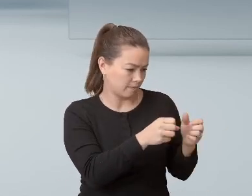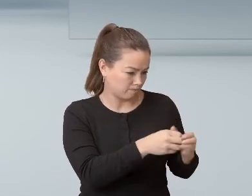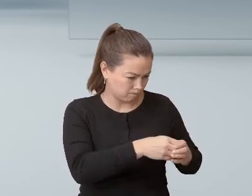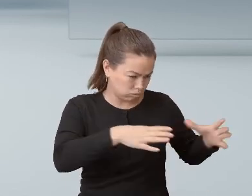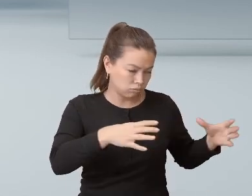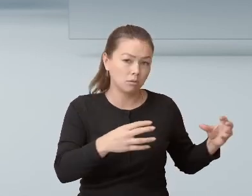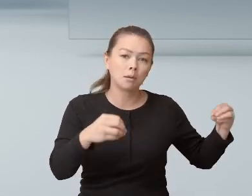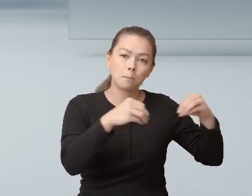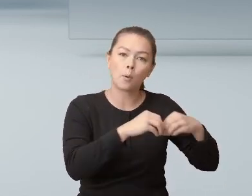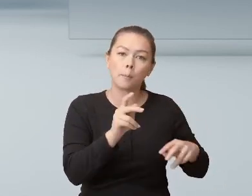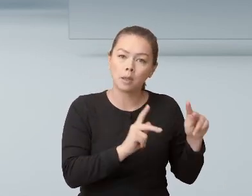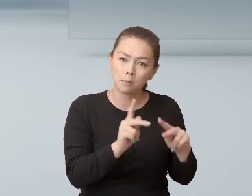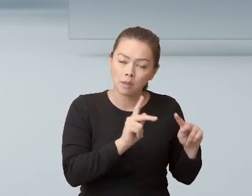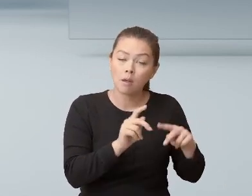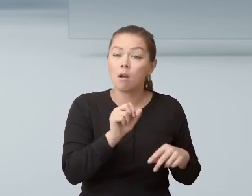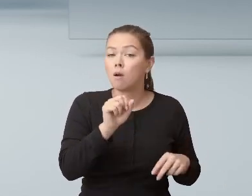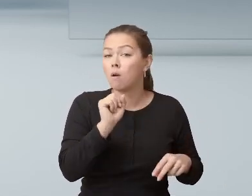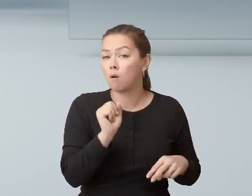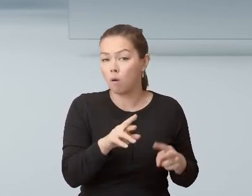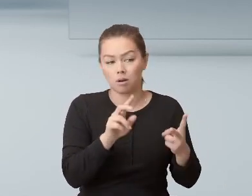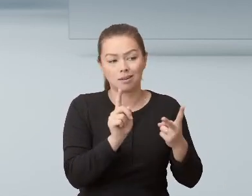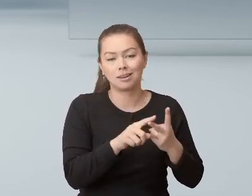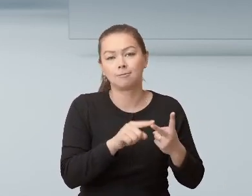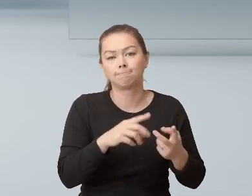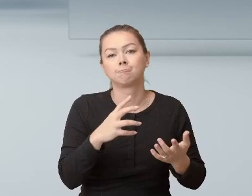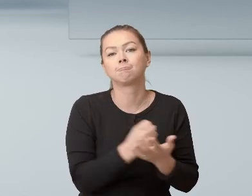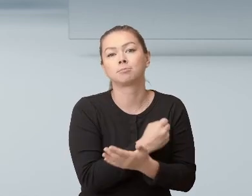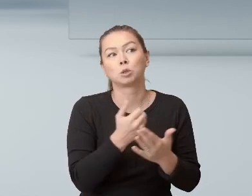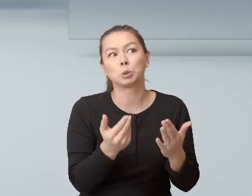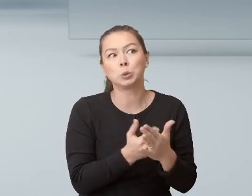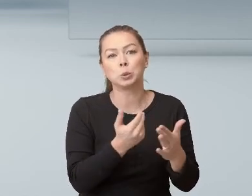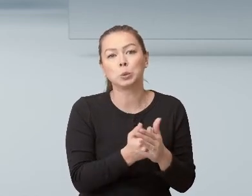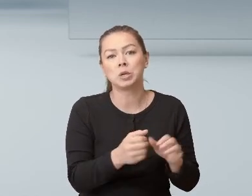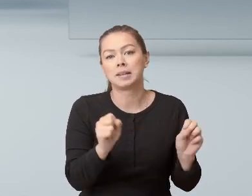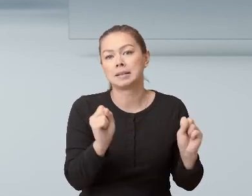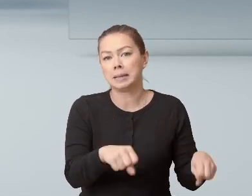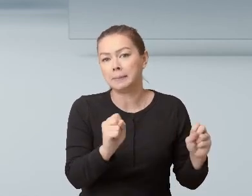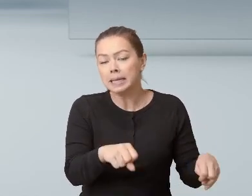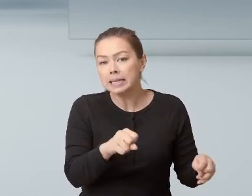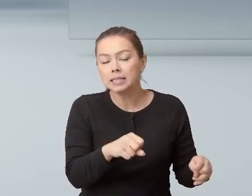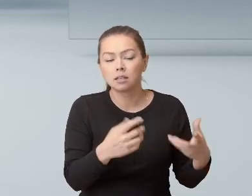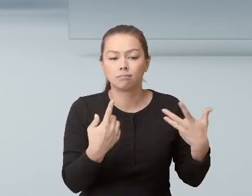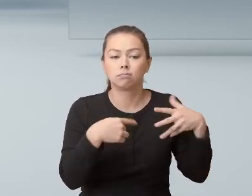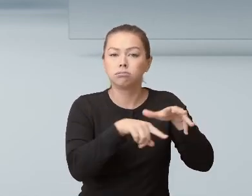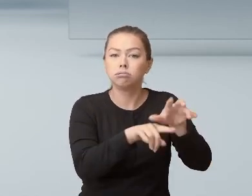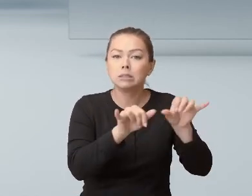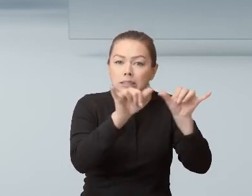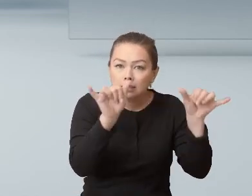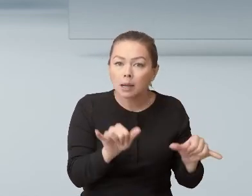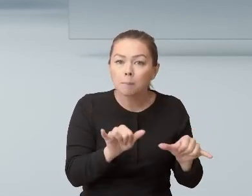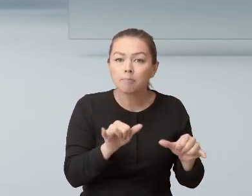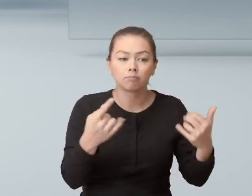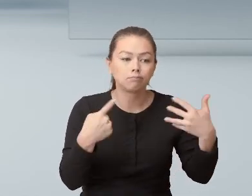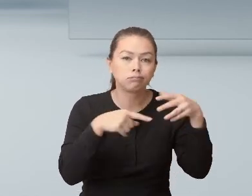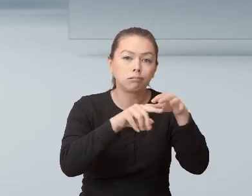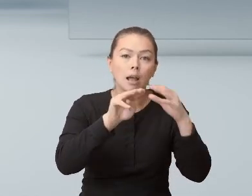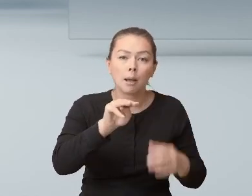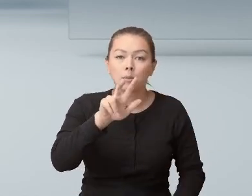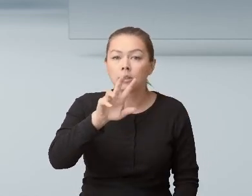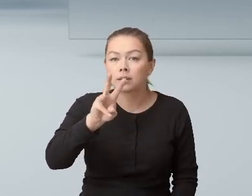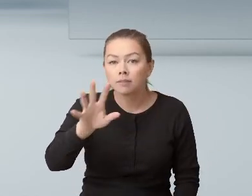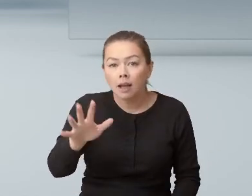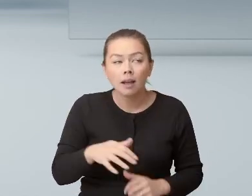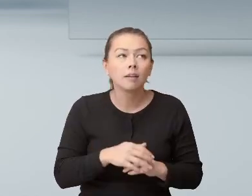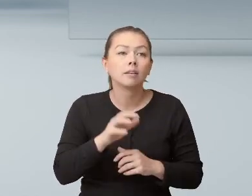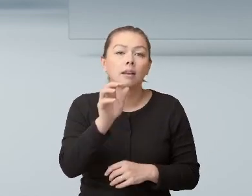the extended Microsoft ecosystem, integrations with the M365 platform, AI, things like that, to really